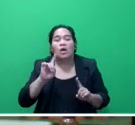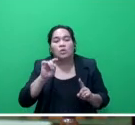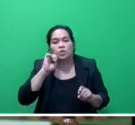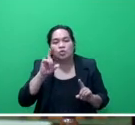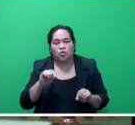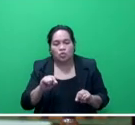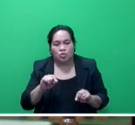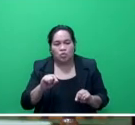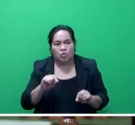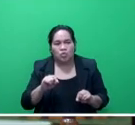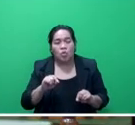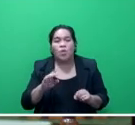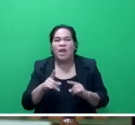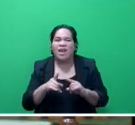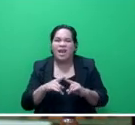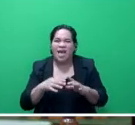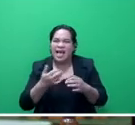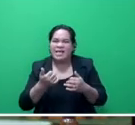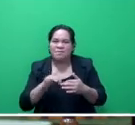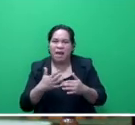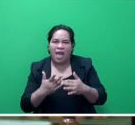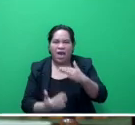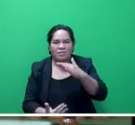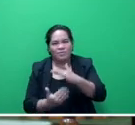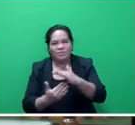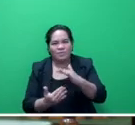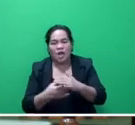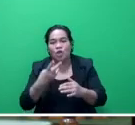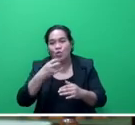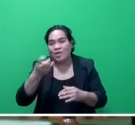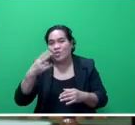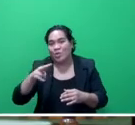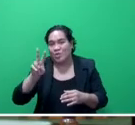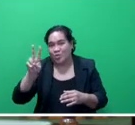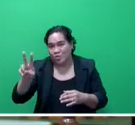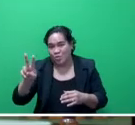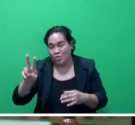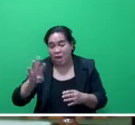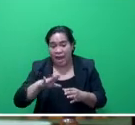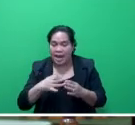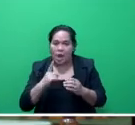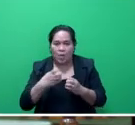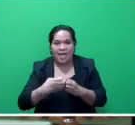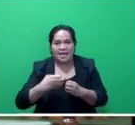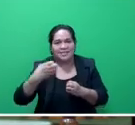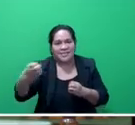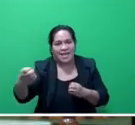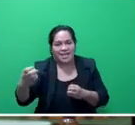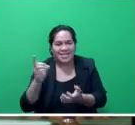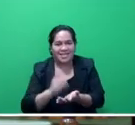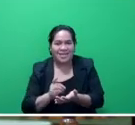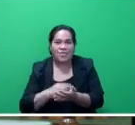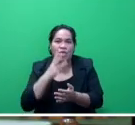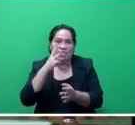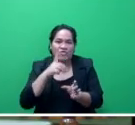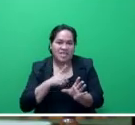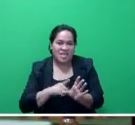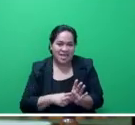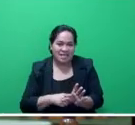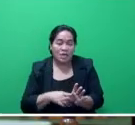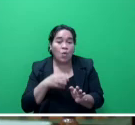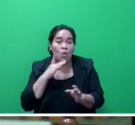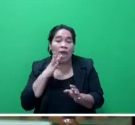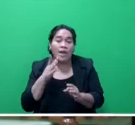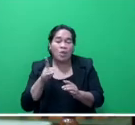This currently will expire in 2022. This incentive, Mr. Speaker, sir, will now be extended for an additional 3 years and will now expire at the end of